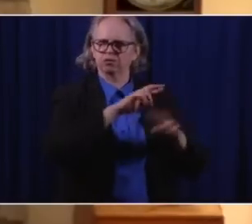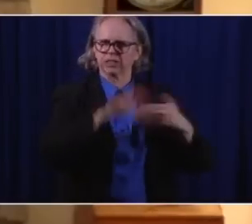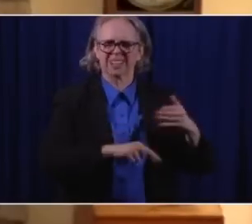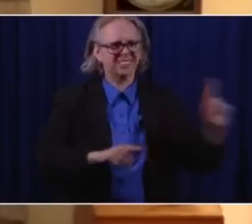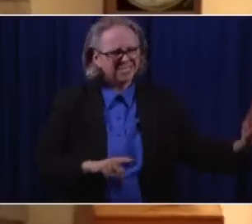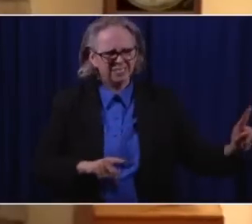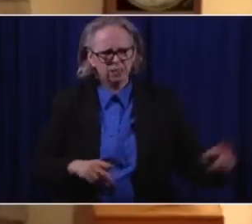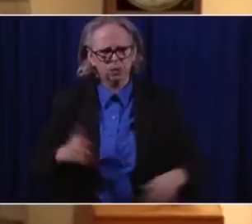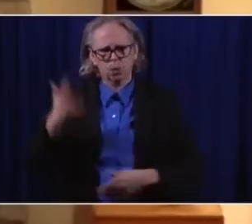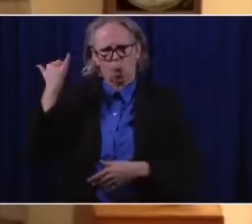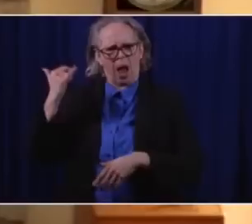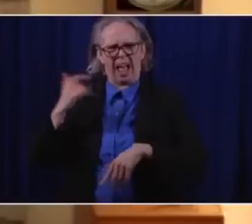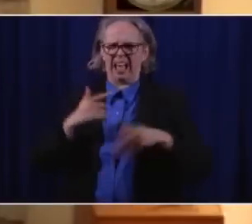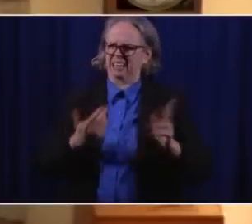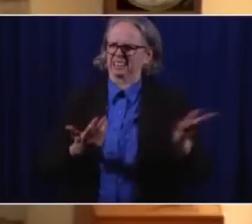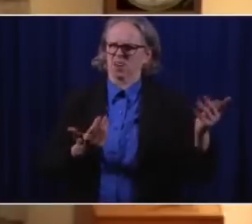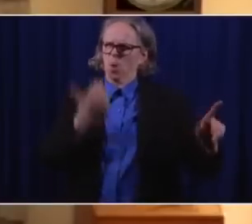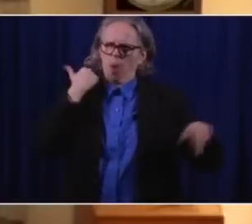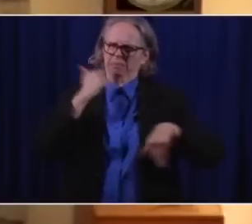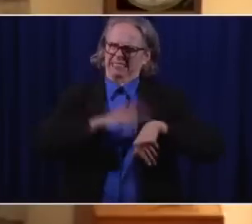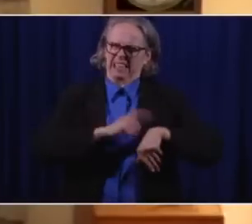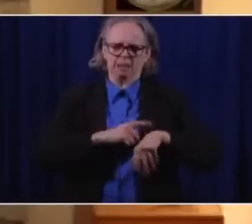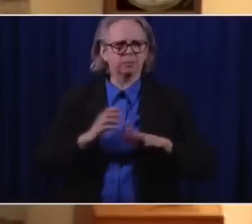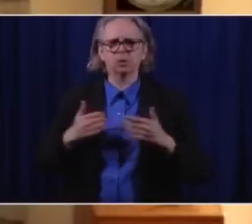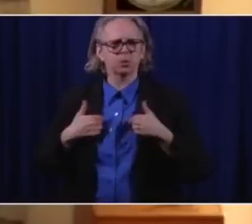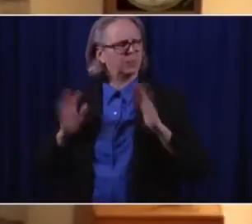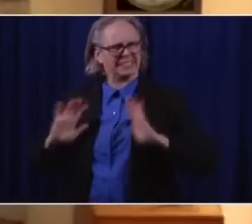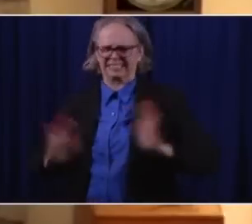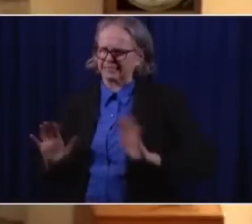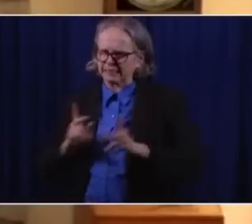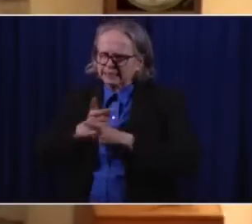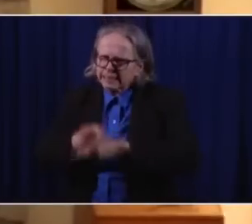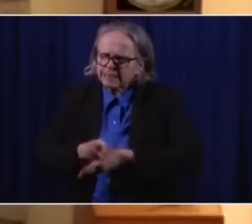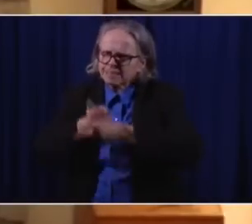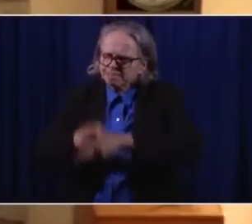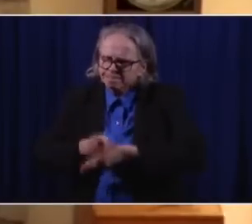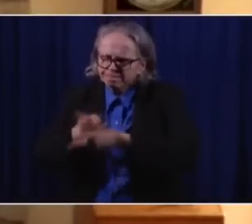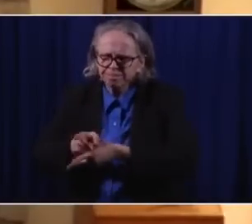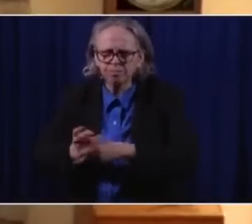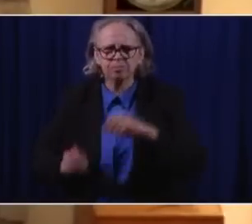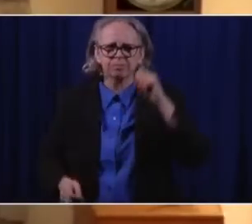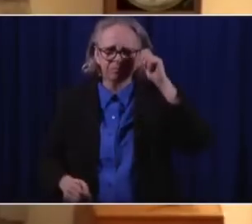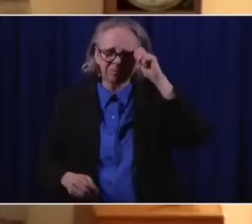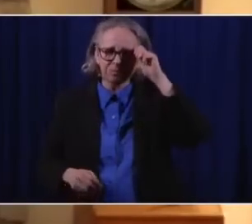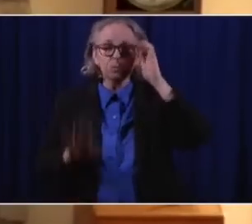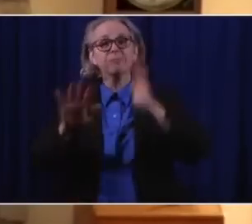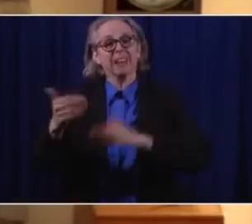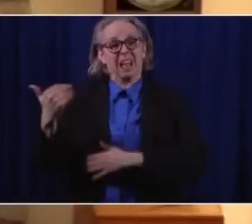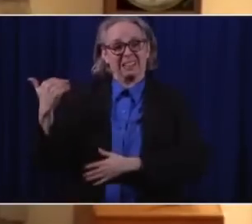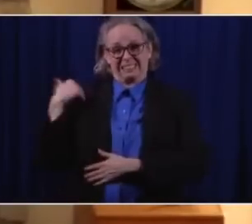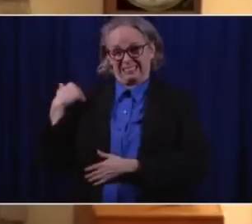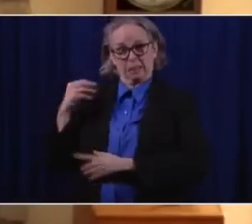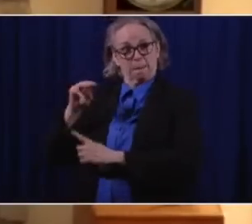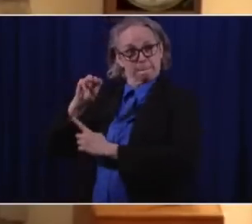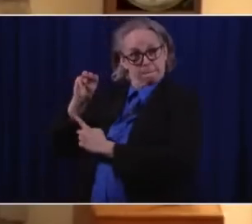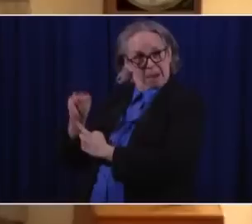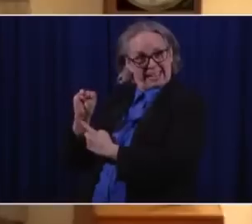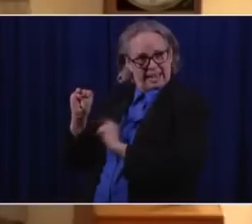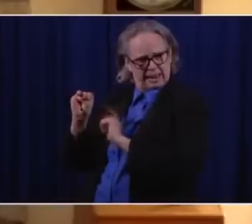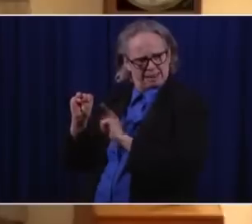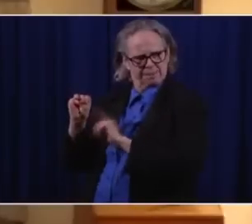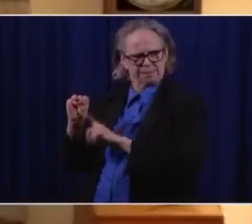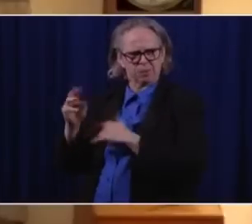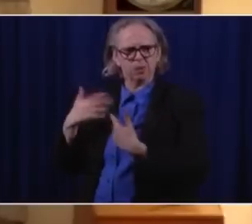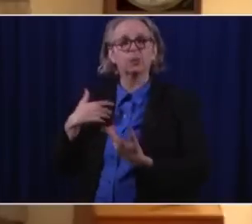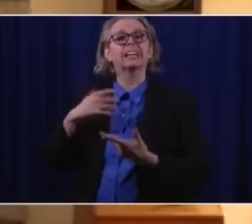on Monday, we got to the point where we were not clearing every one of these tests every day. In other words, that was